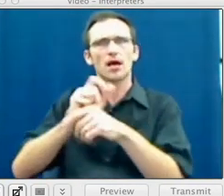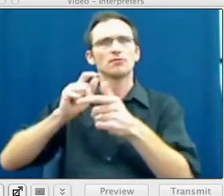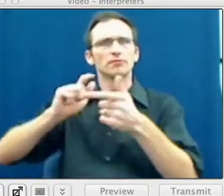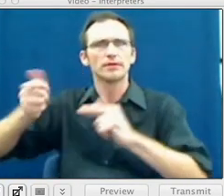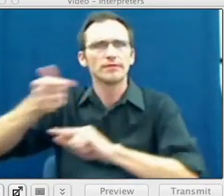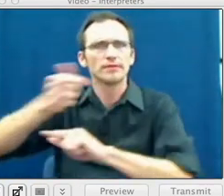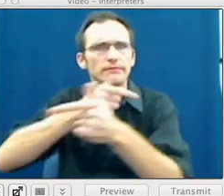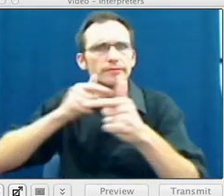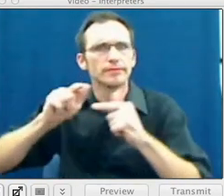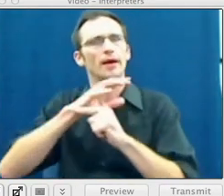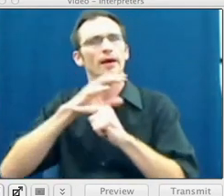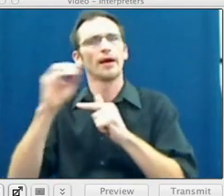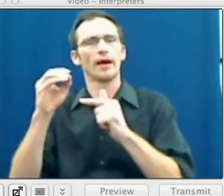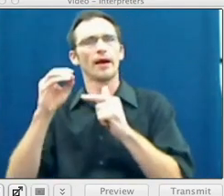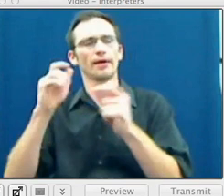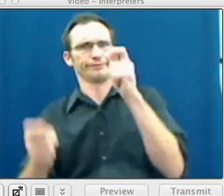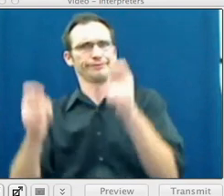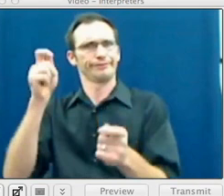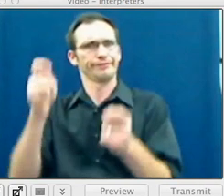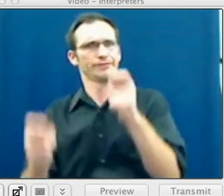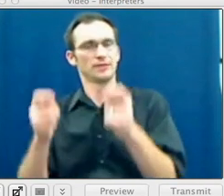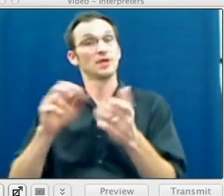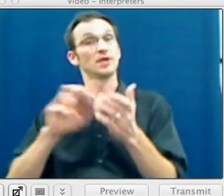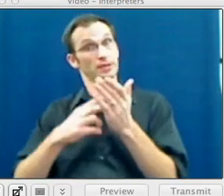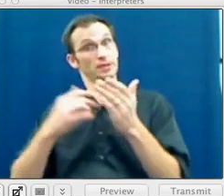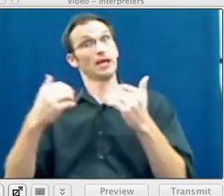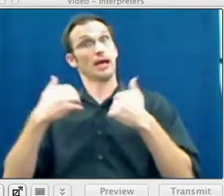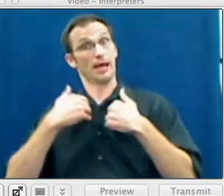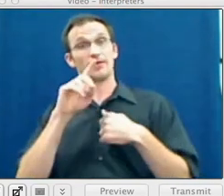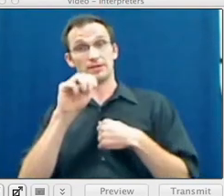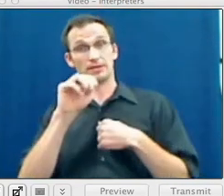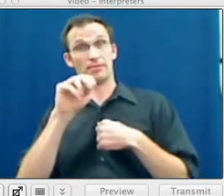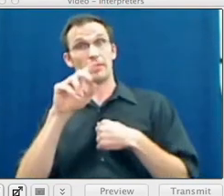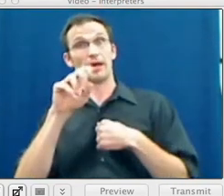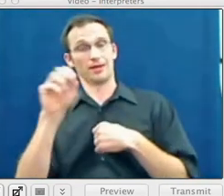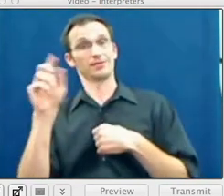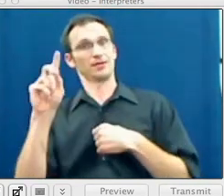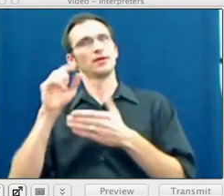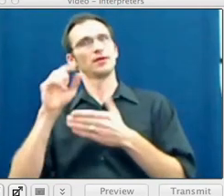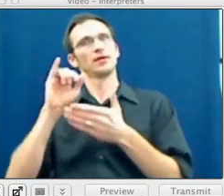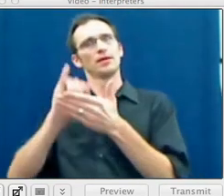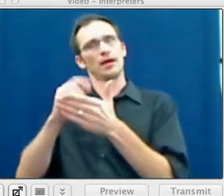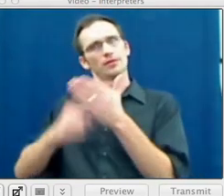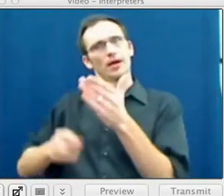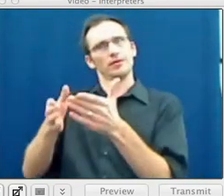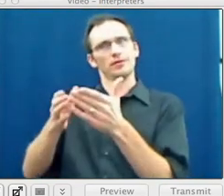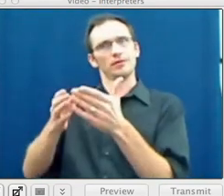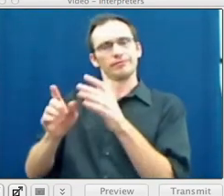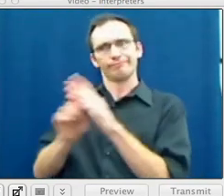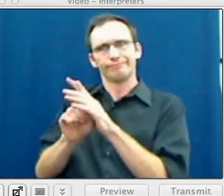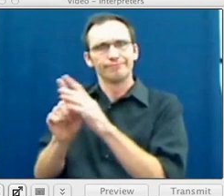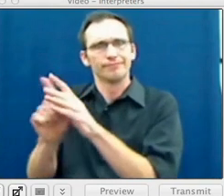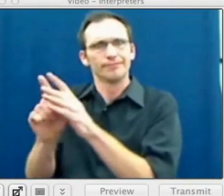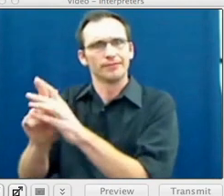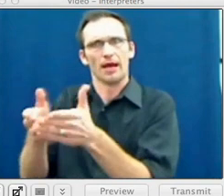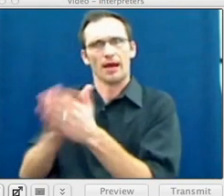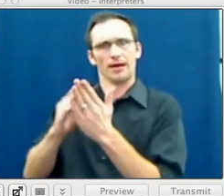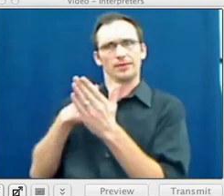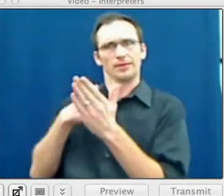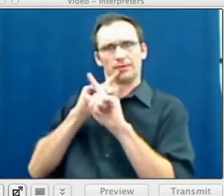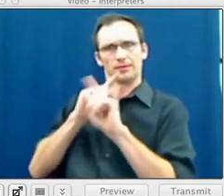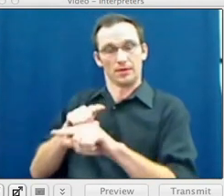involved demands, that which the job is asking of you, and controls, that which you as the interpreter bring to bear in